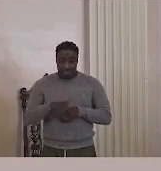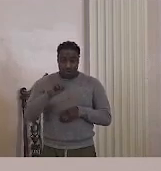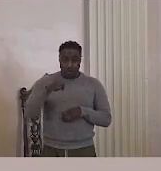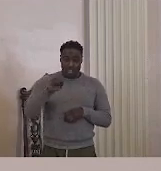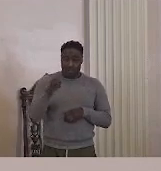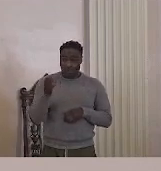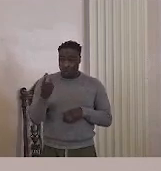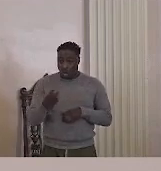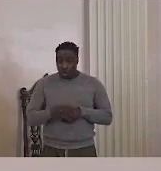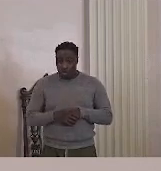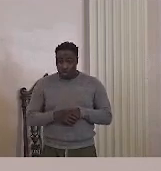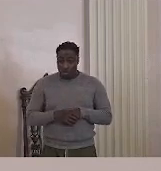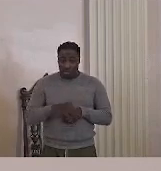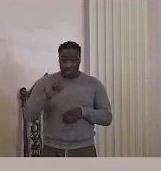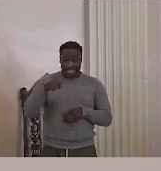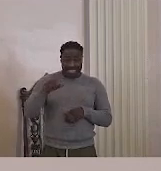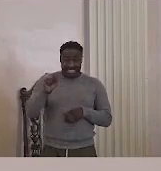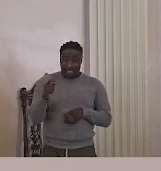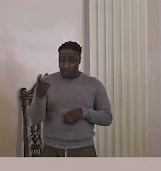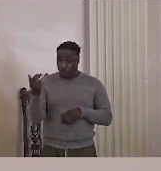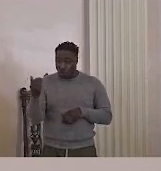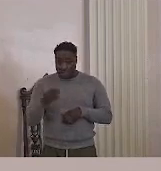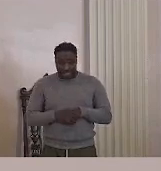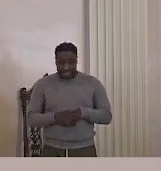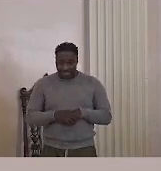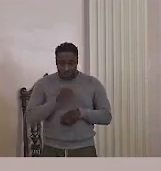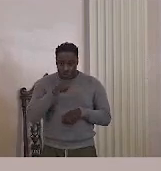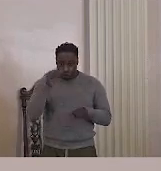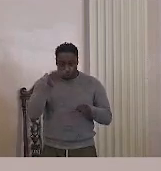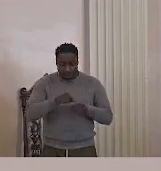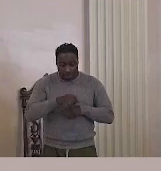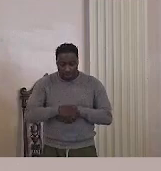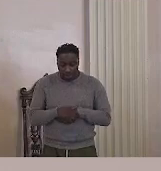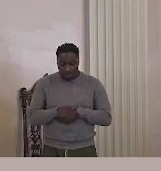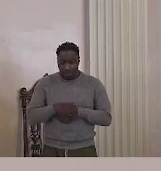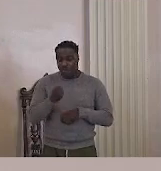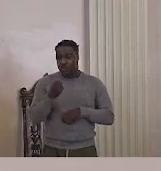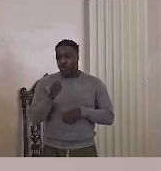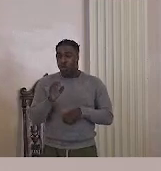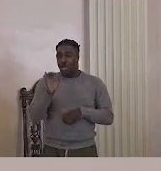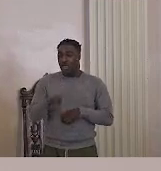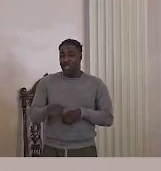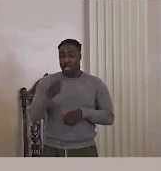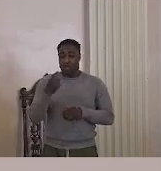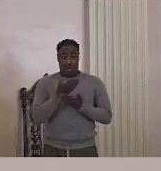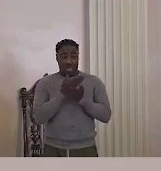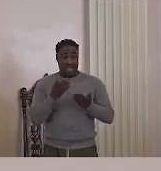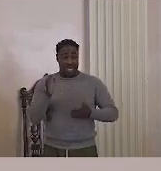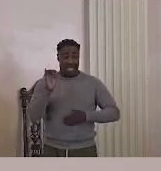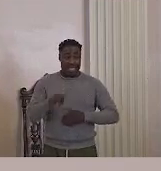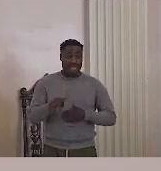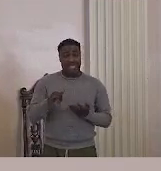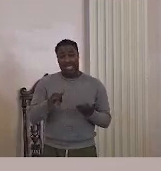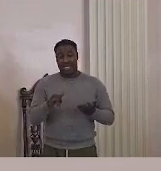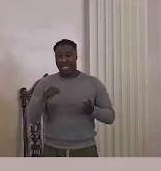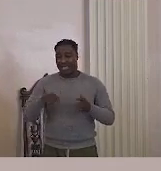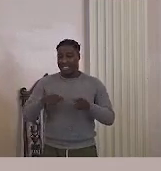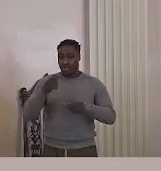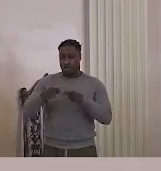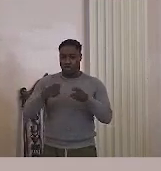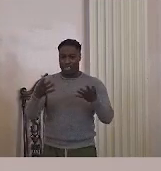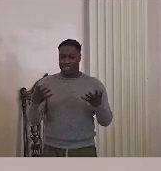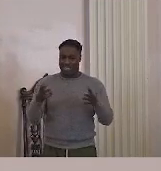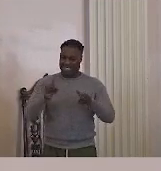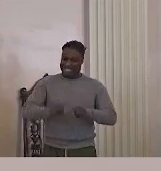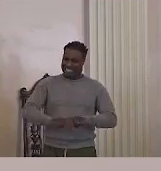September 12th or September 13th. And so that's one thing that stands this generation apart from